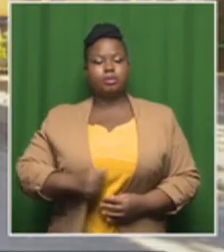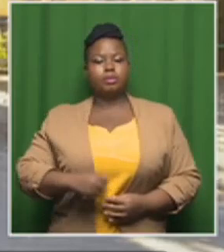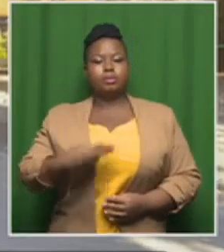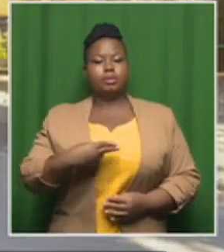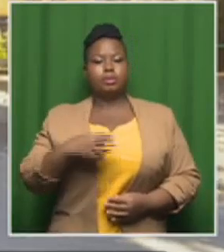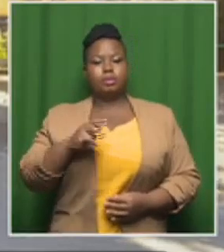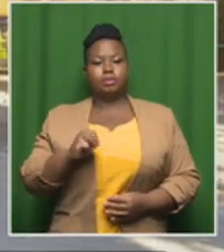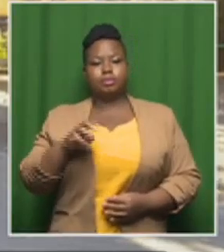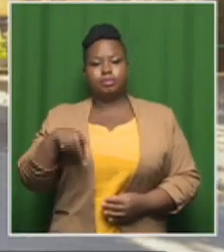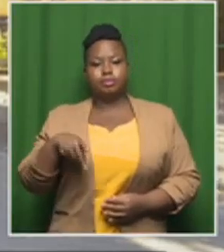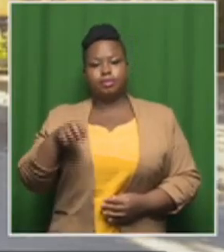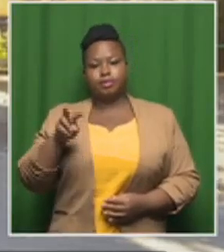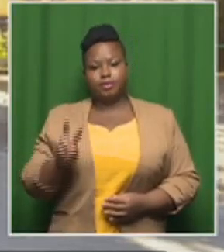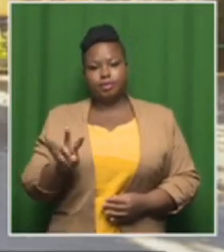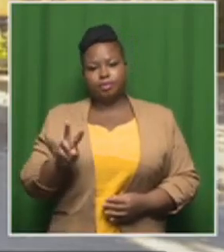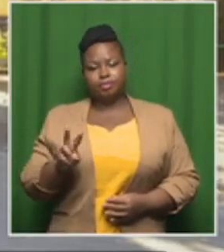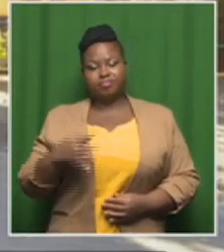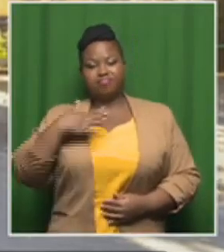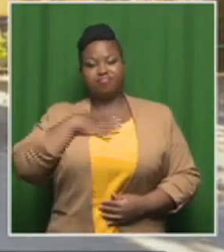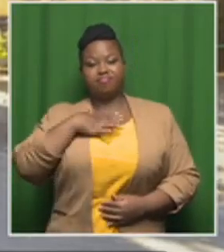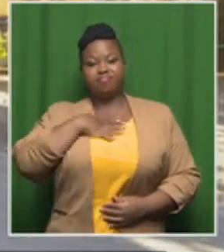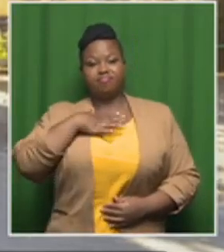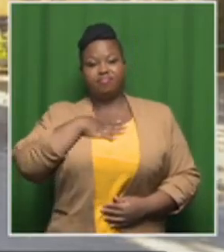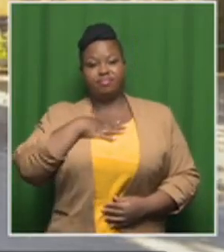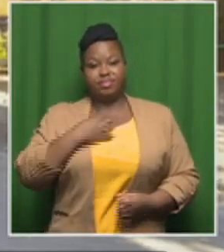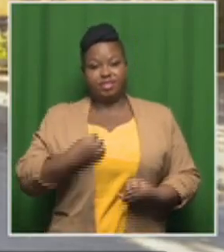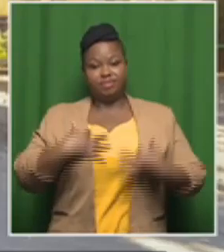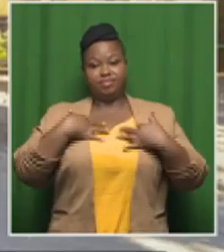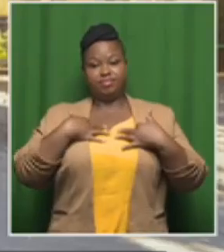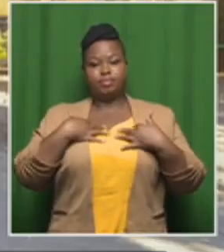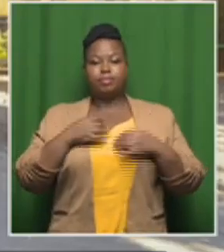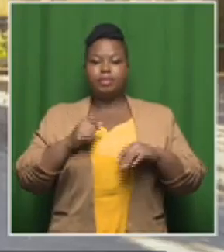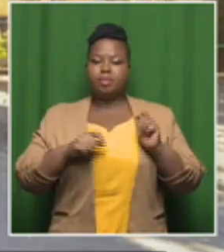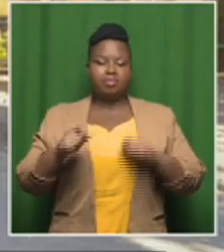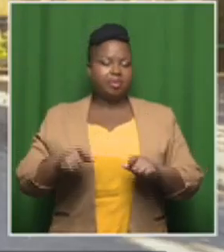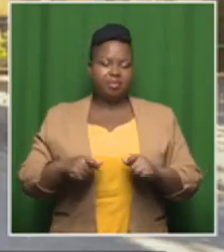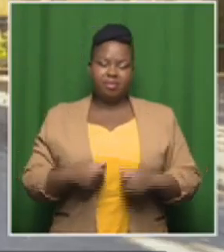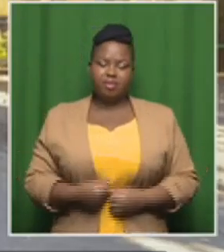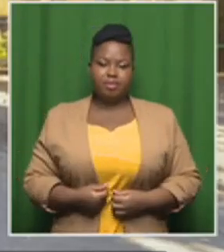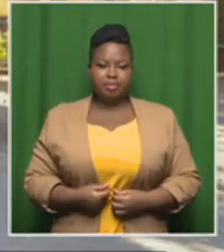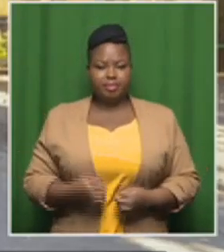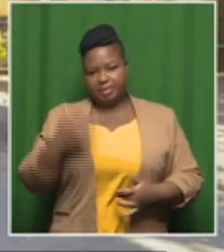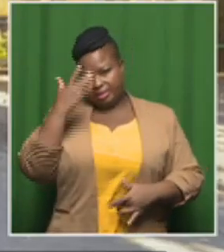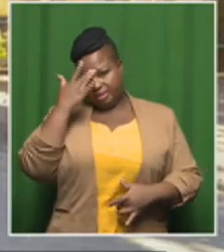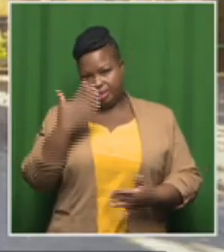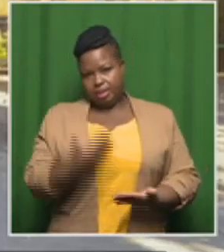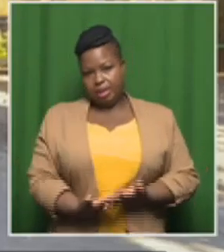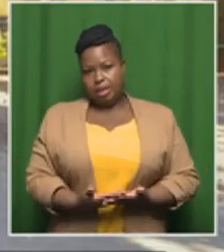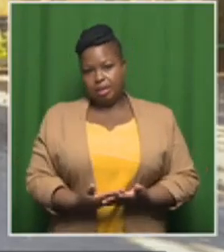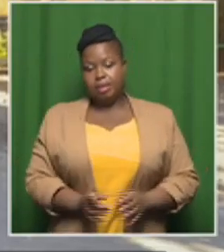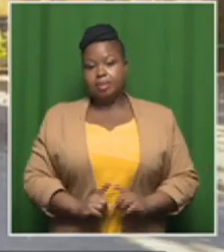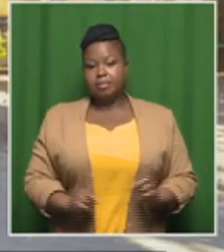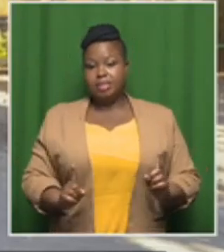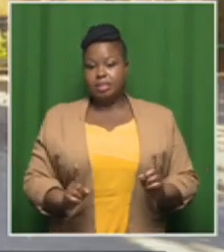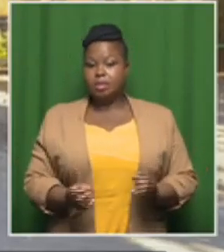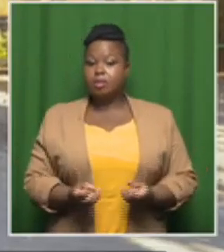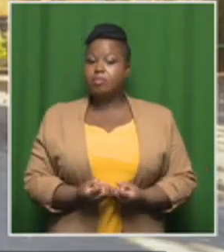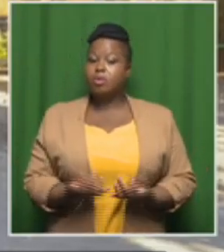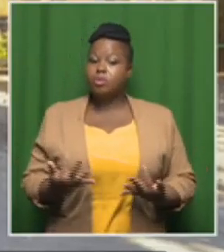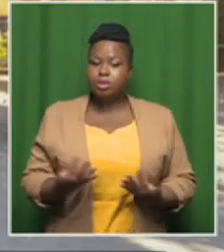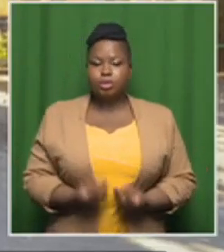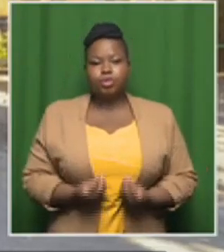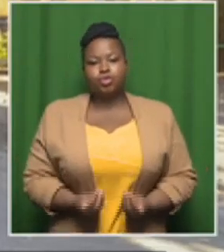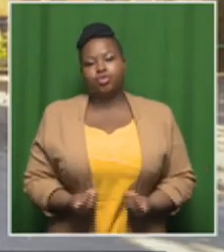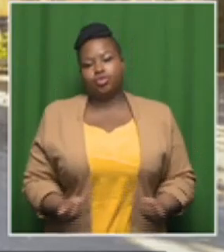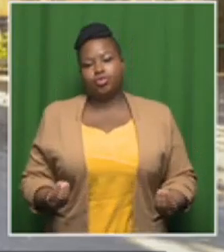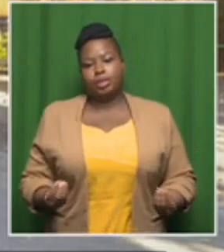HMPV is an acute respiratory tract infection which can affect people of all ages, but it is particularly common in children.